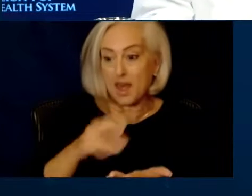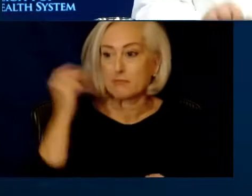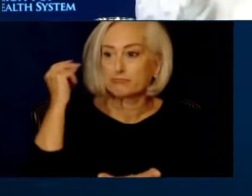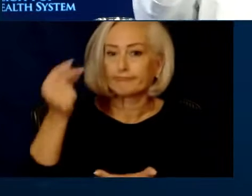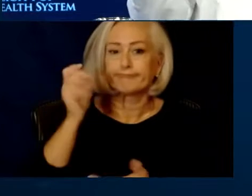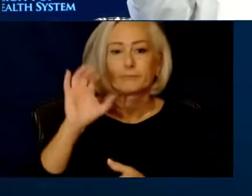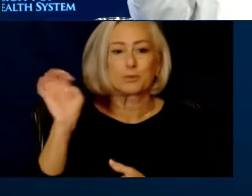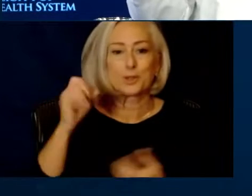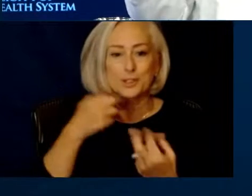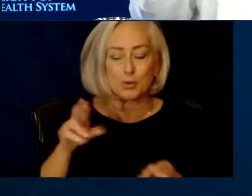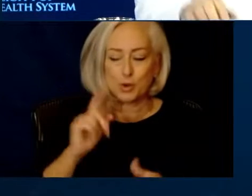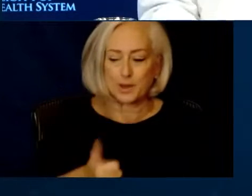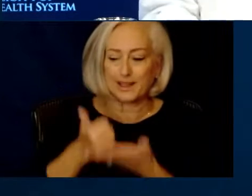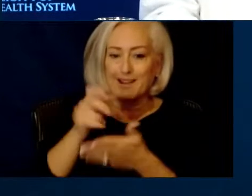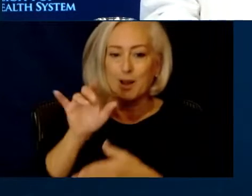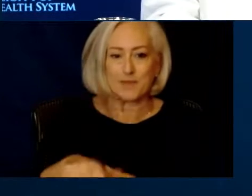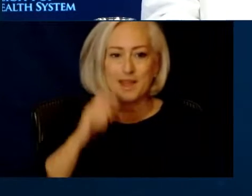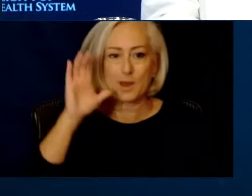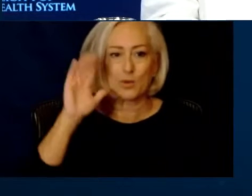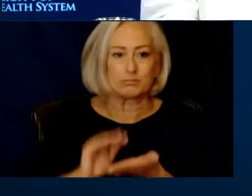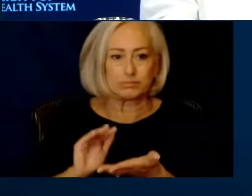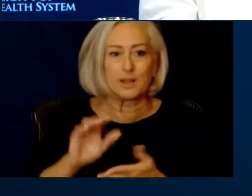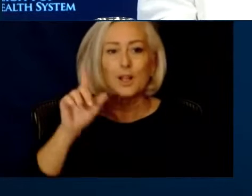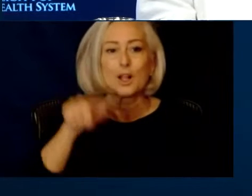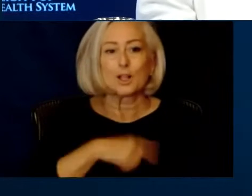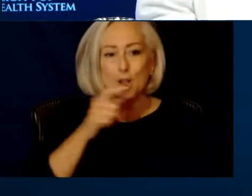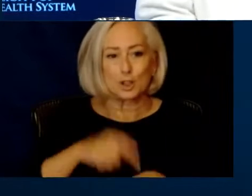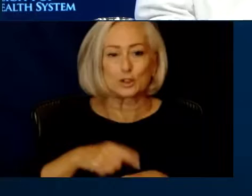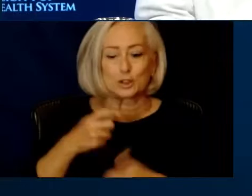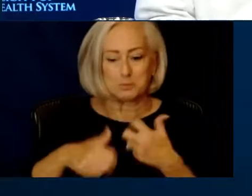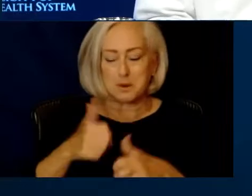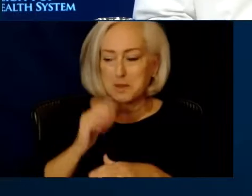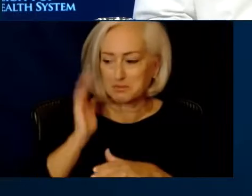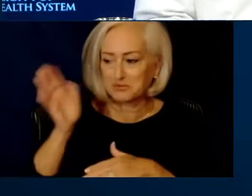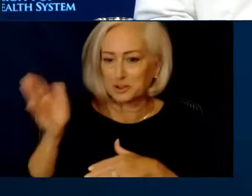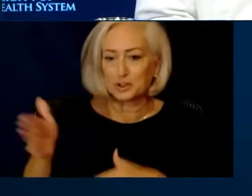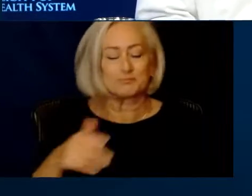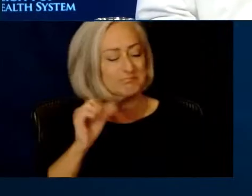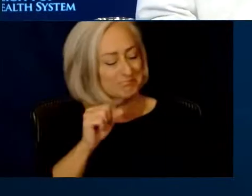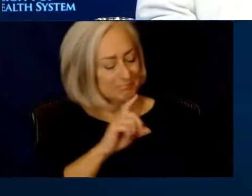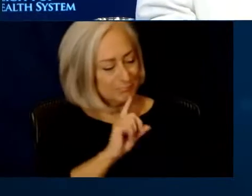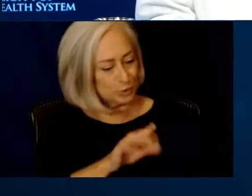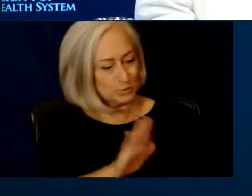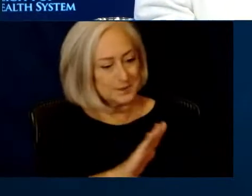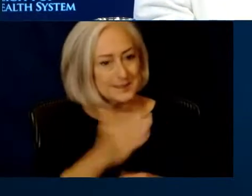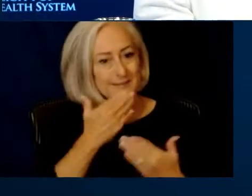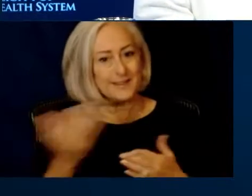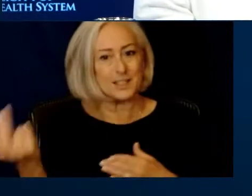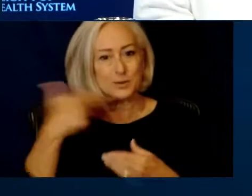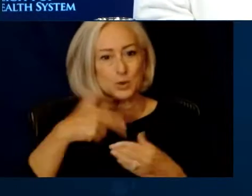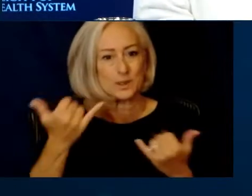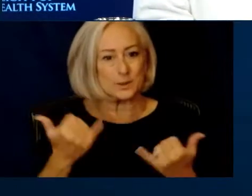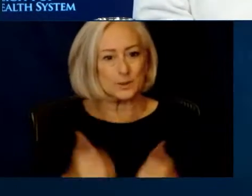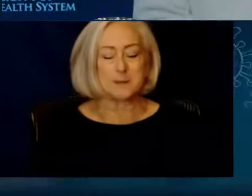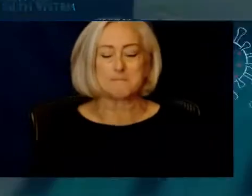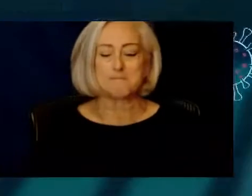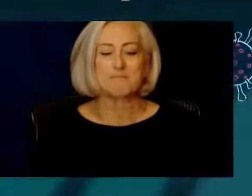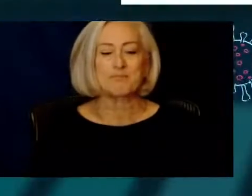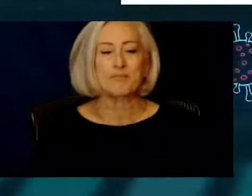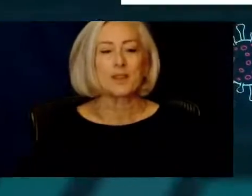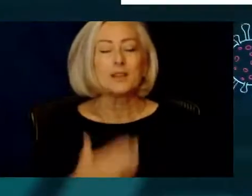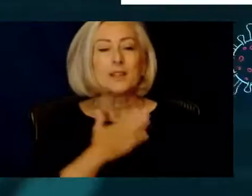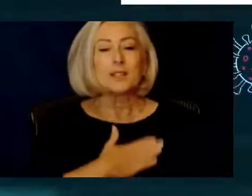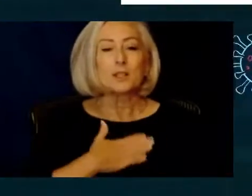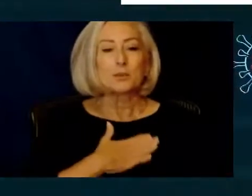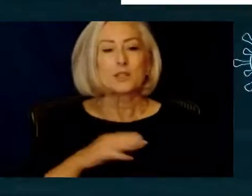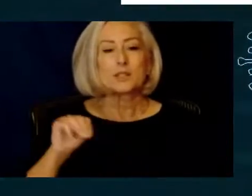those seizures, and that's going to help prevent long-term consequences. So. No doubt. All right. Thank you, sir. Thanks for guys. coming in today. You bet. All right. We appreciate always Mike Lewis. He was a